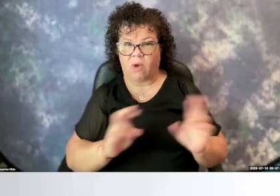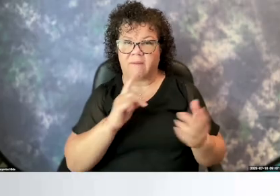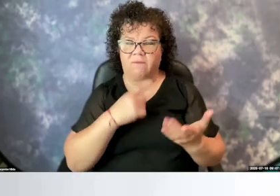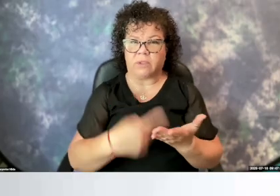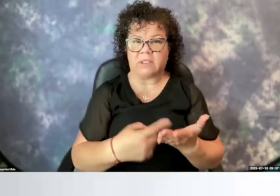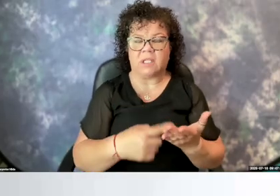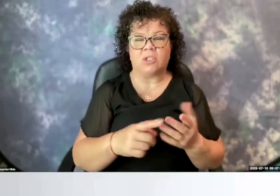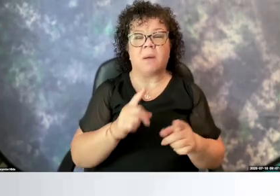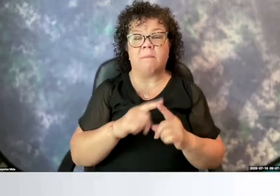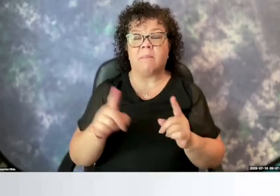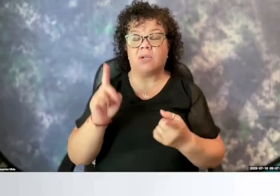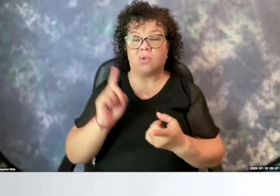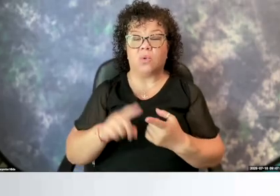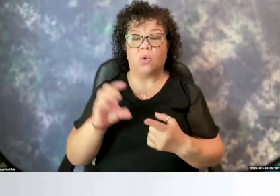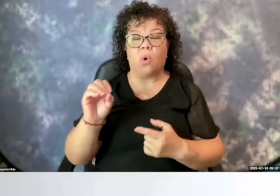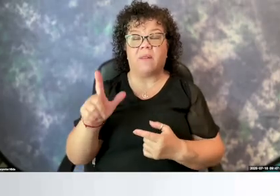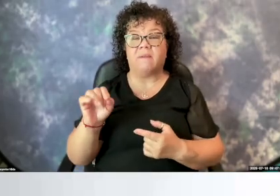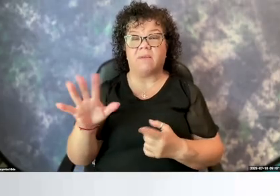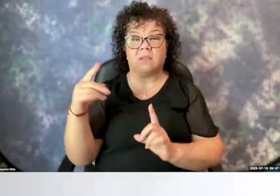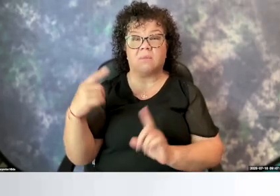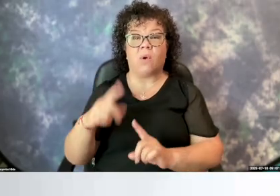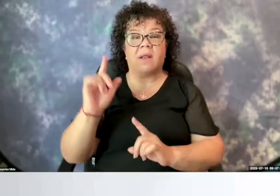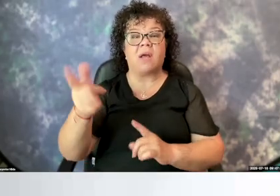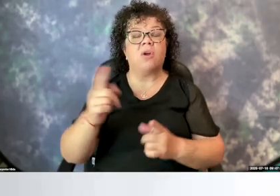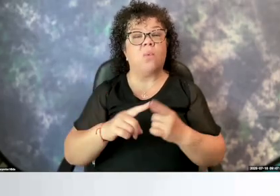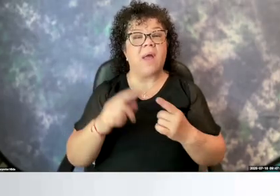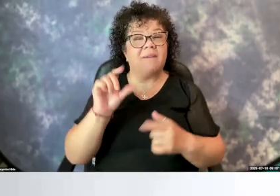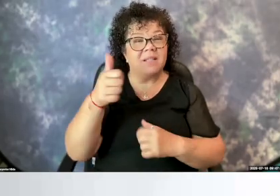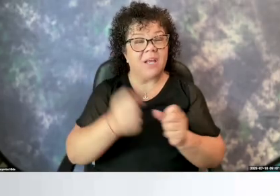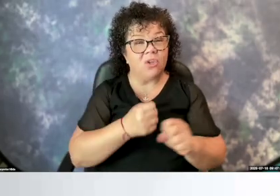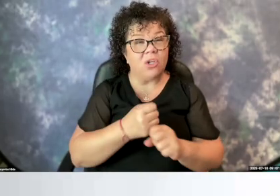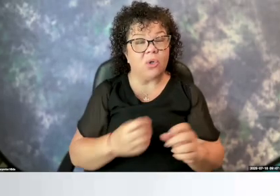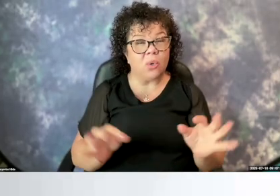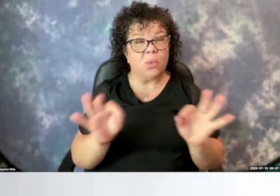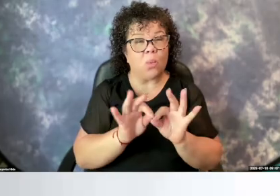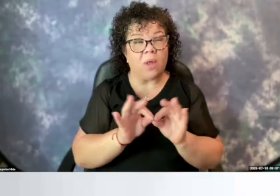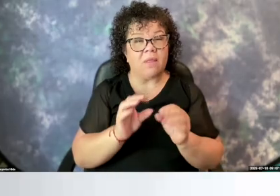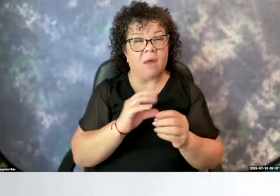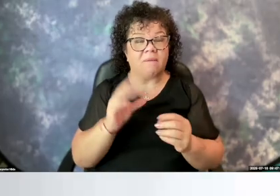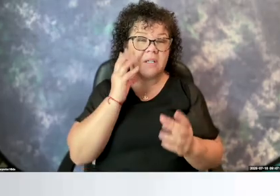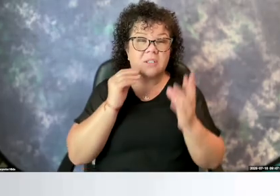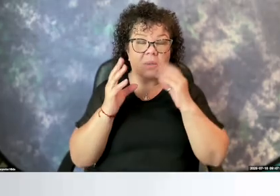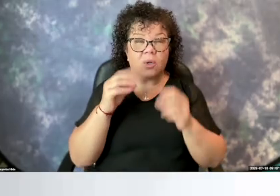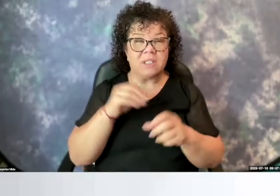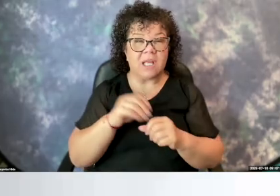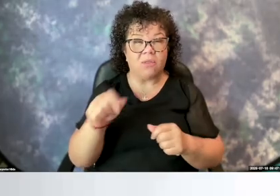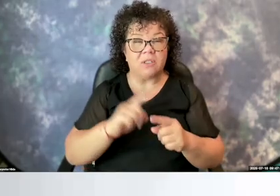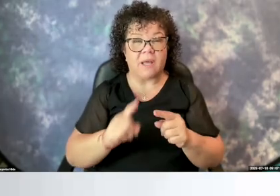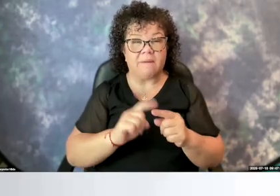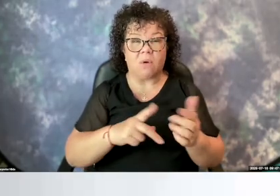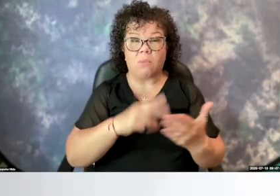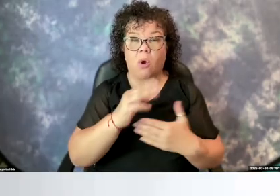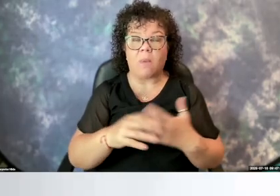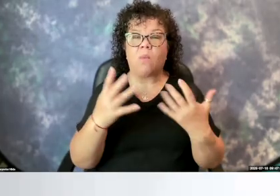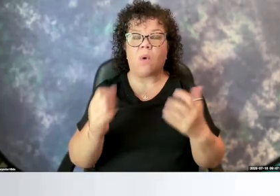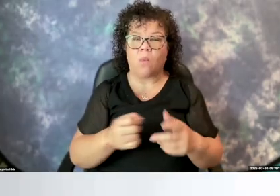and understand, again, to Olivia's point earlier, that there's over 10 years worth of experience in these regional Clean Cars for All programs,